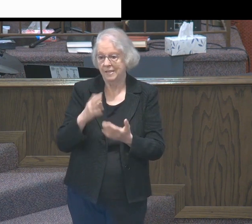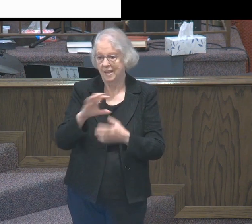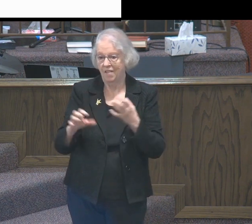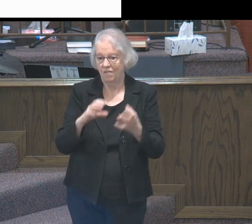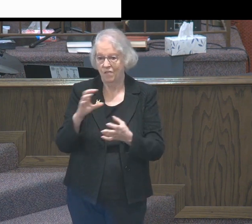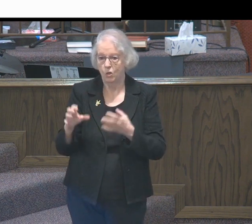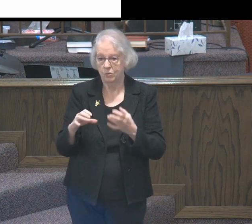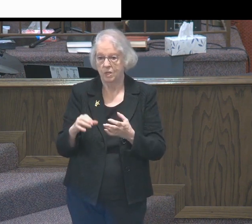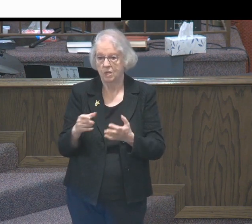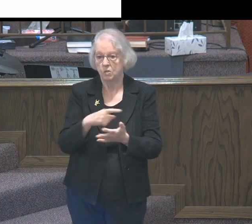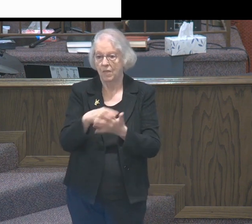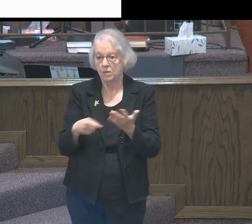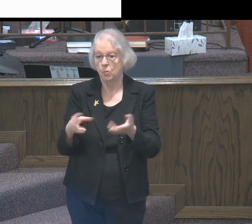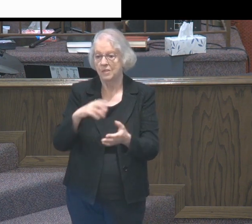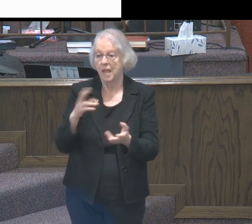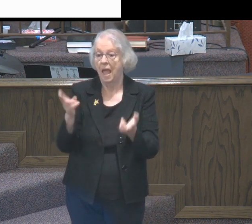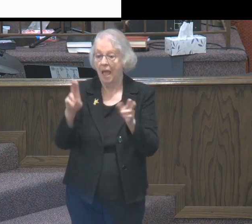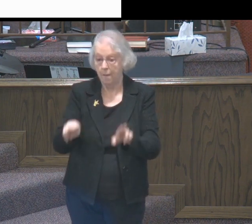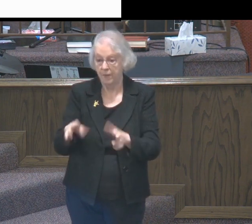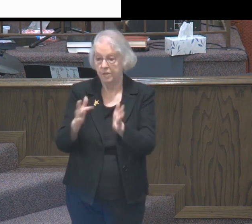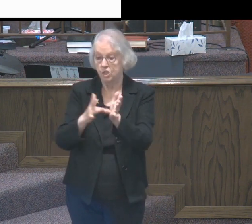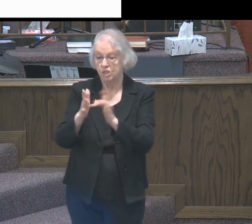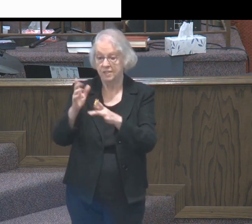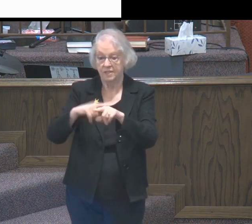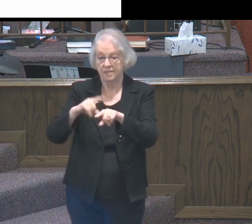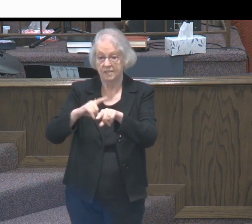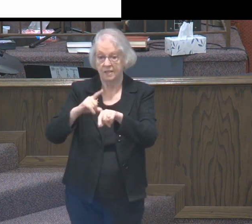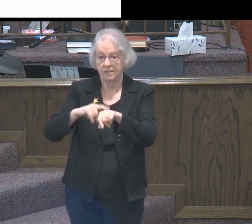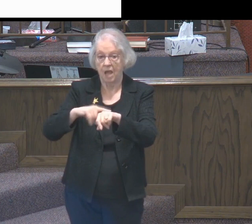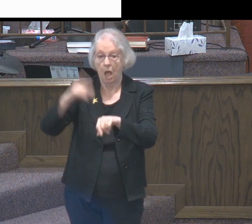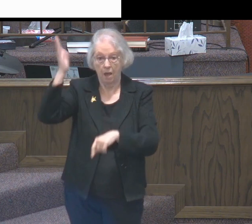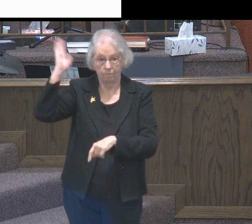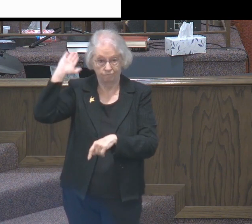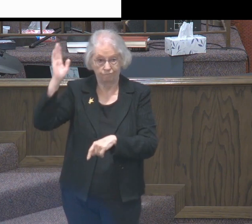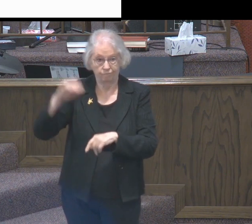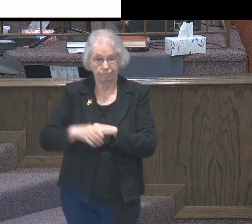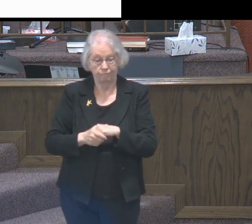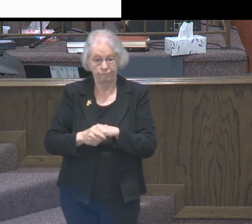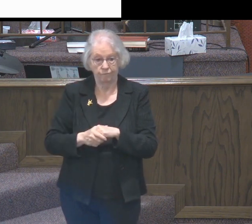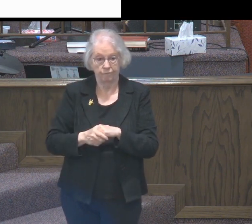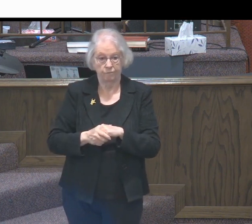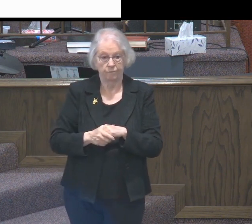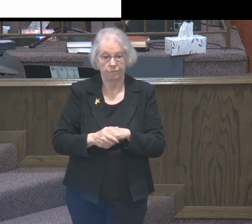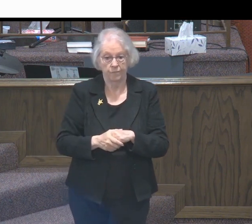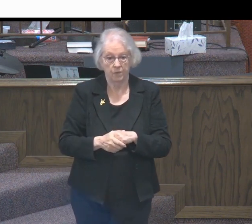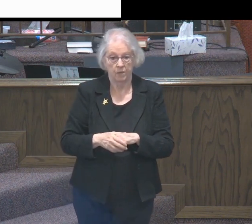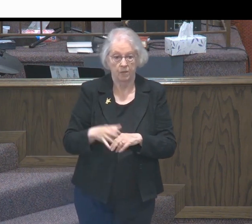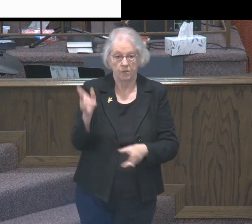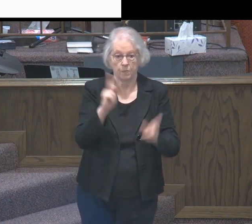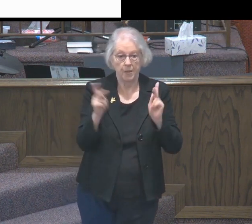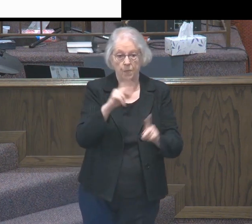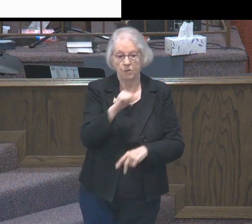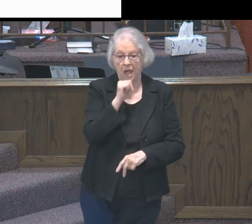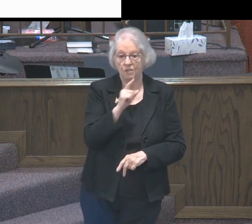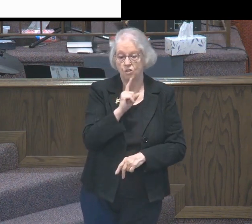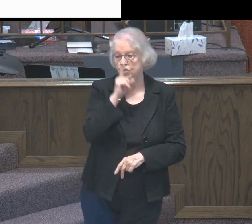That's what's happening here. Their default understanding, okay, because the default understanding of the